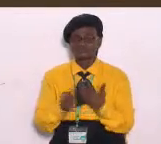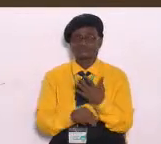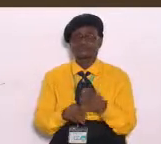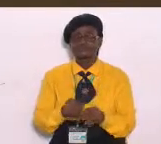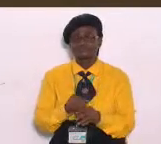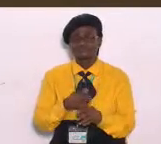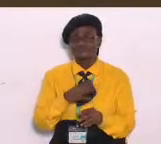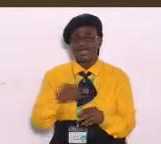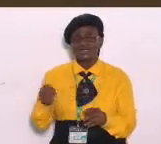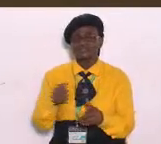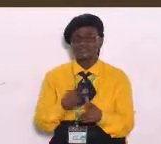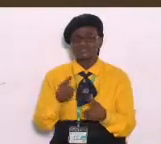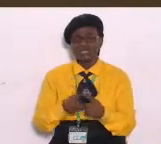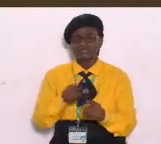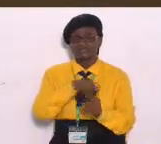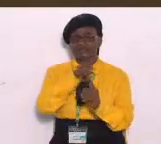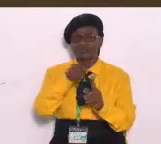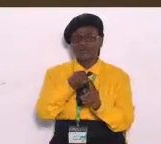And then